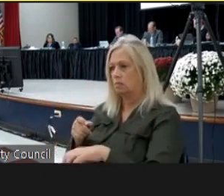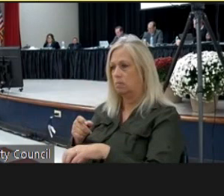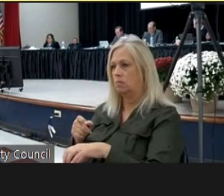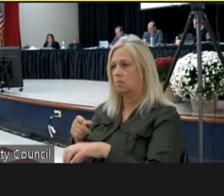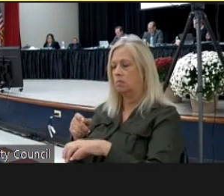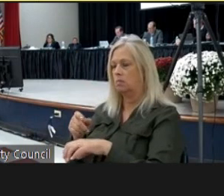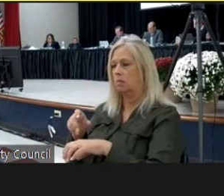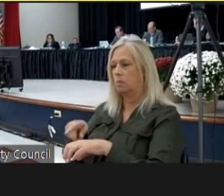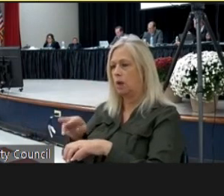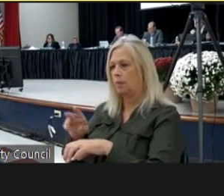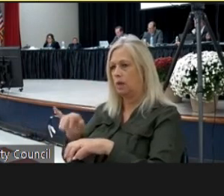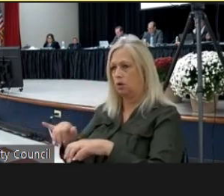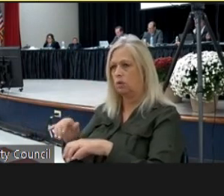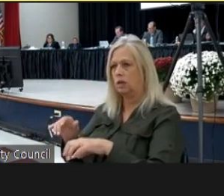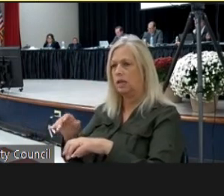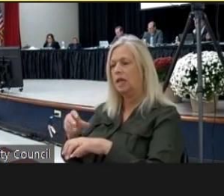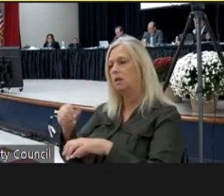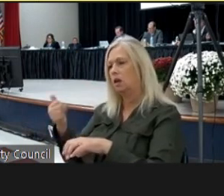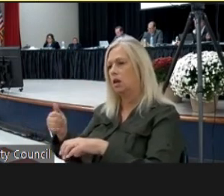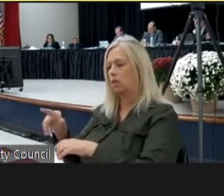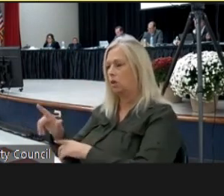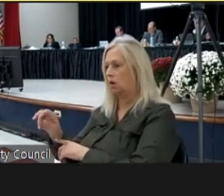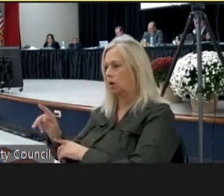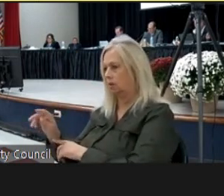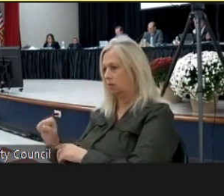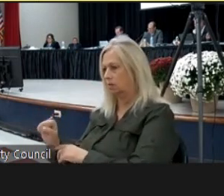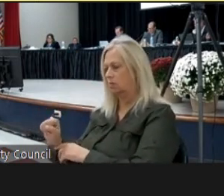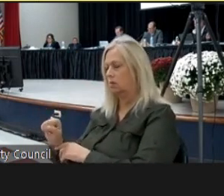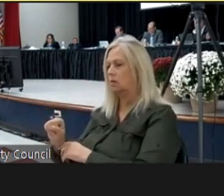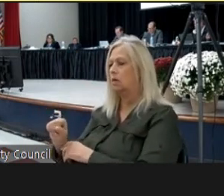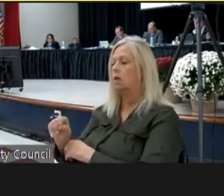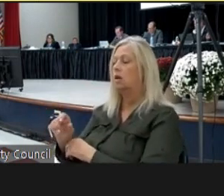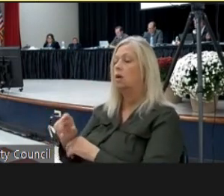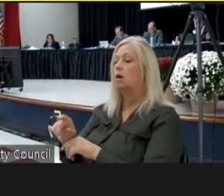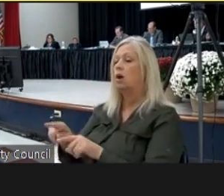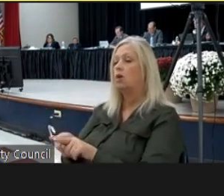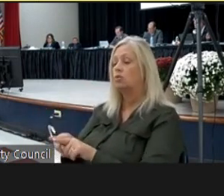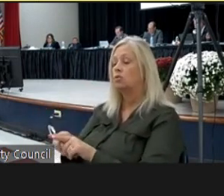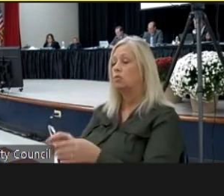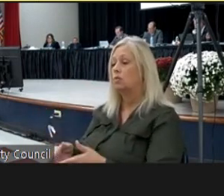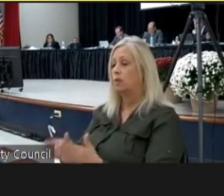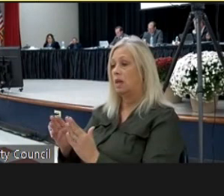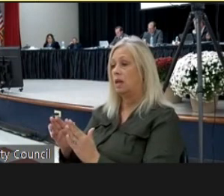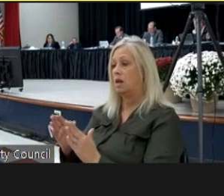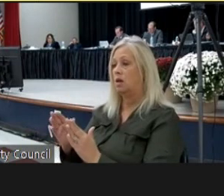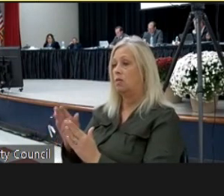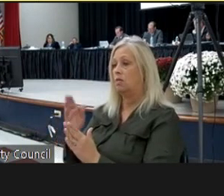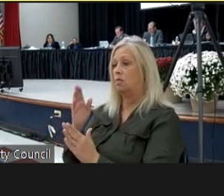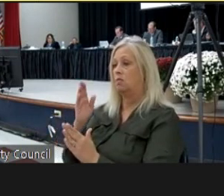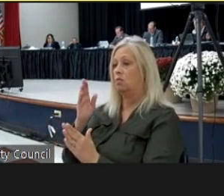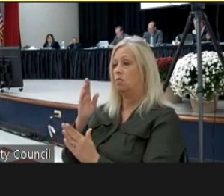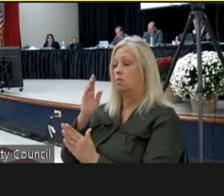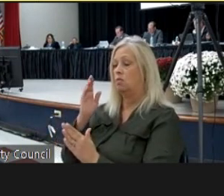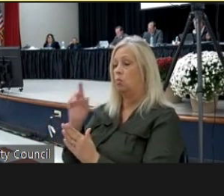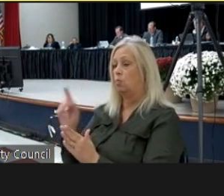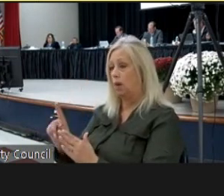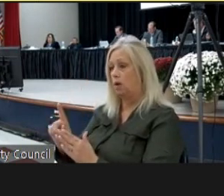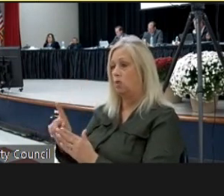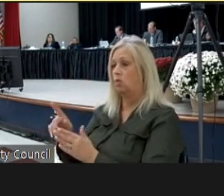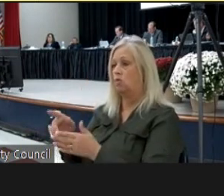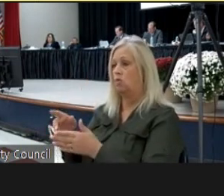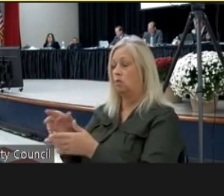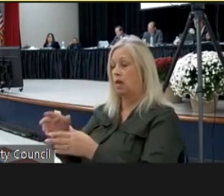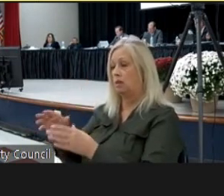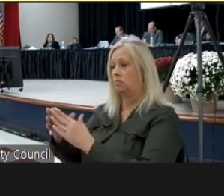from adjacent lots. And then we did want to allow where there's an existing structure to be adapted or